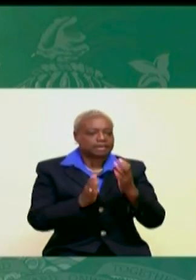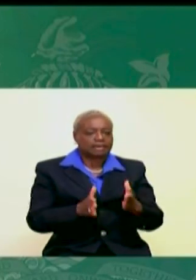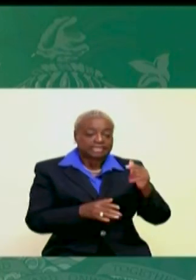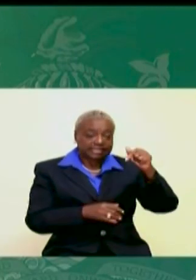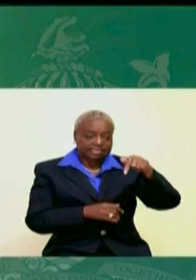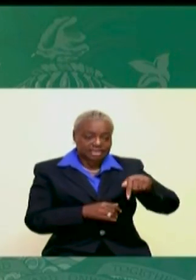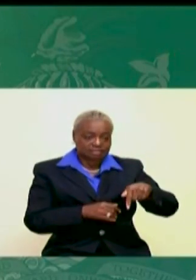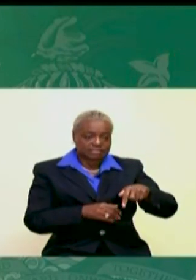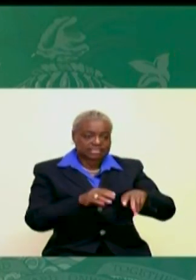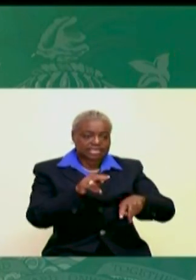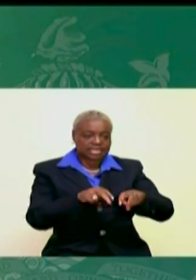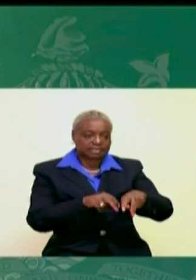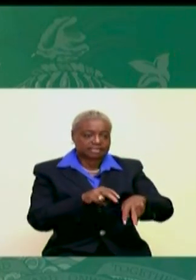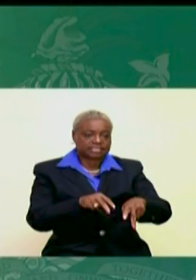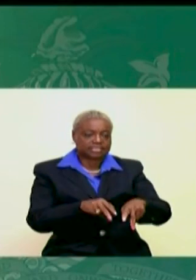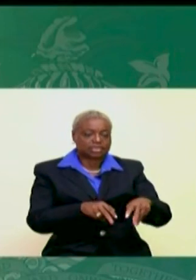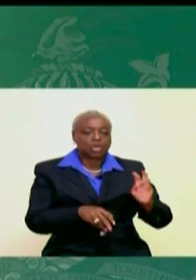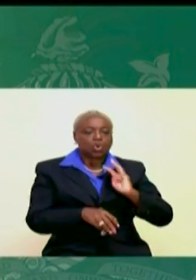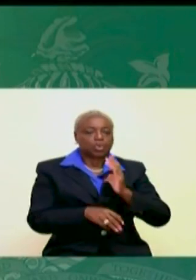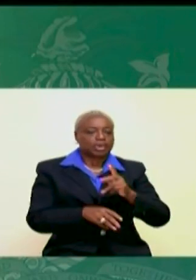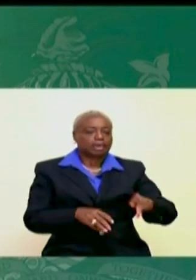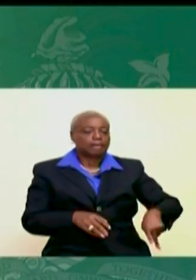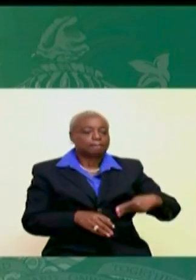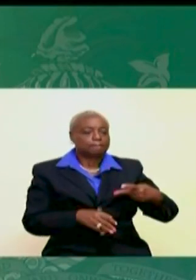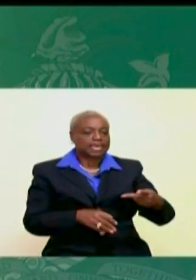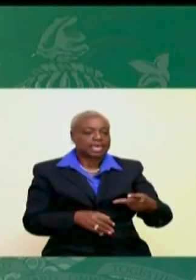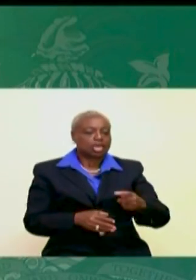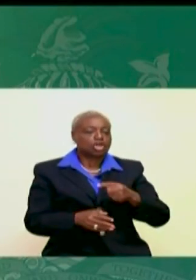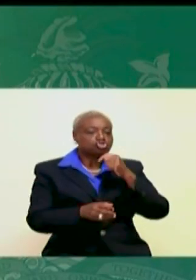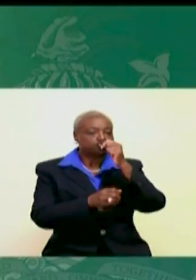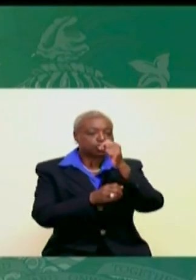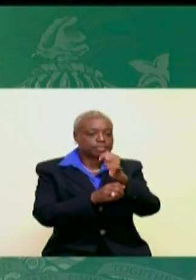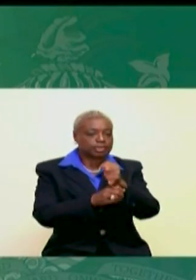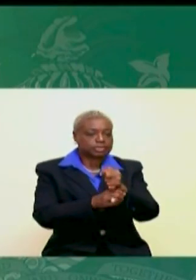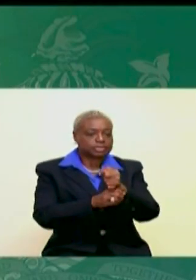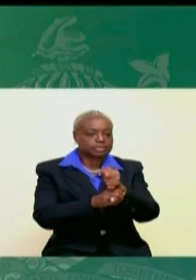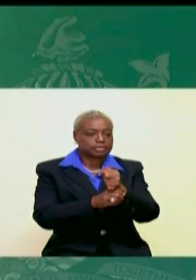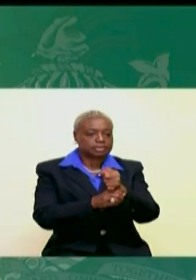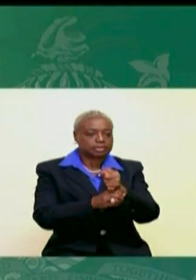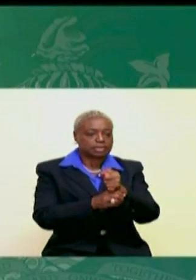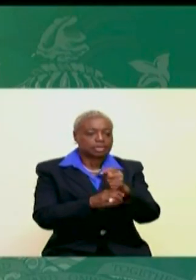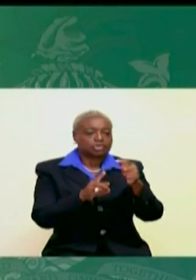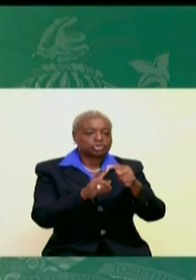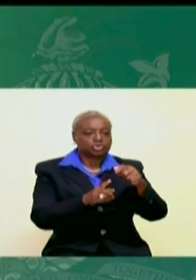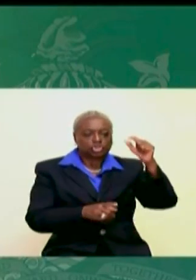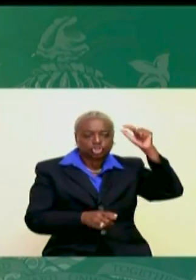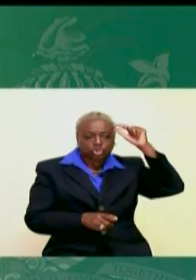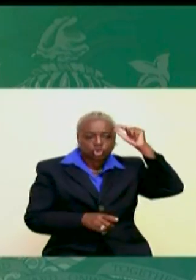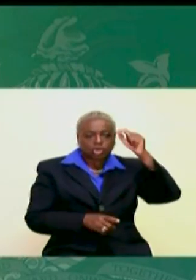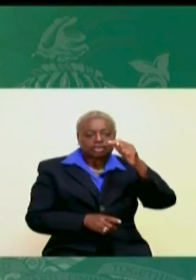downstairs we are paying tribute earlier today to George Smith.